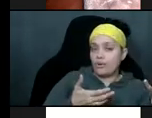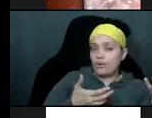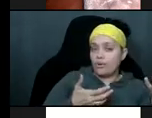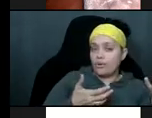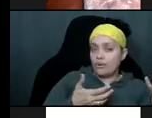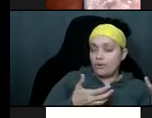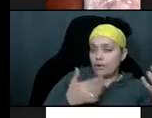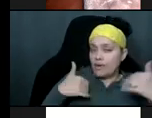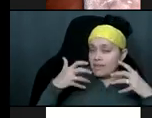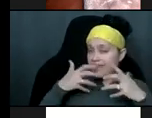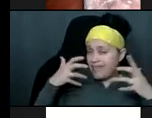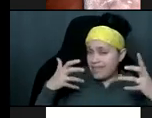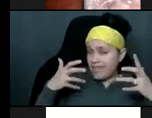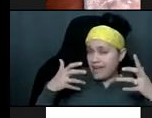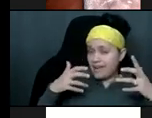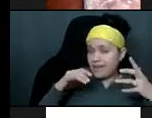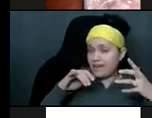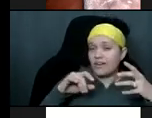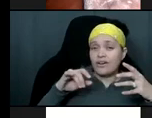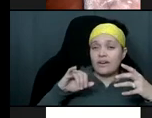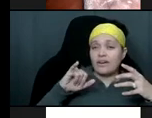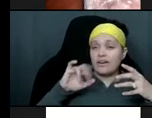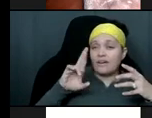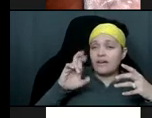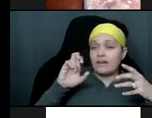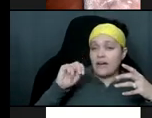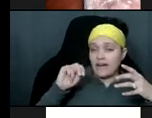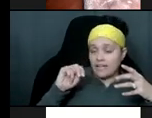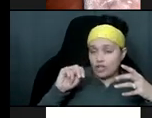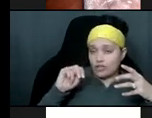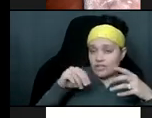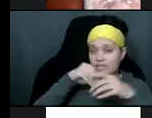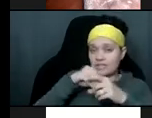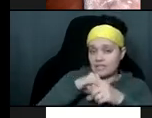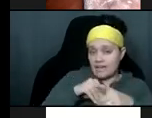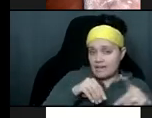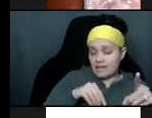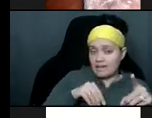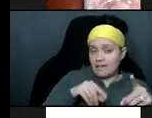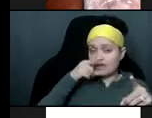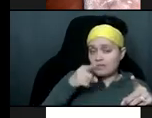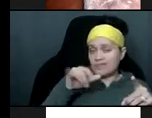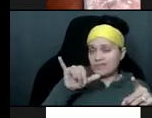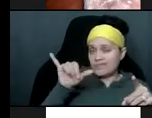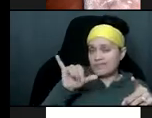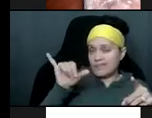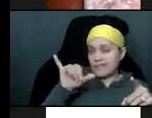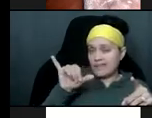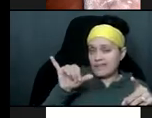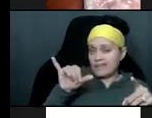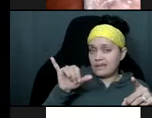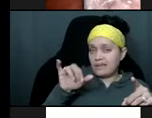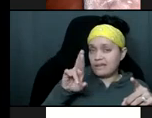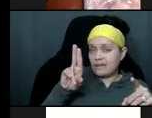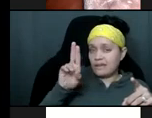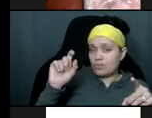It has a lot of iron content in it, and so this is kind of like rust you